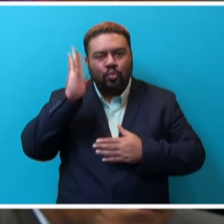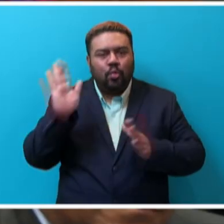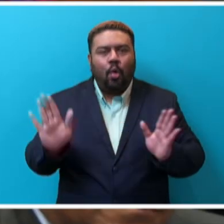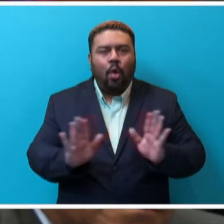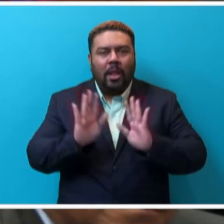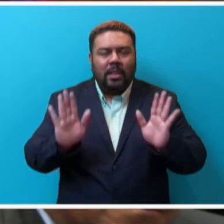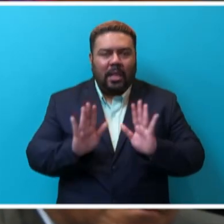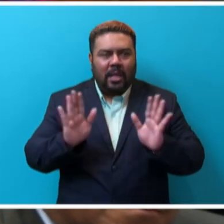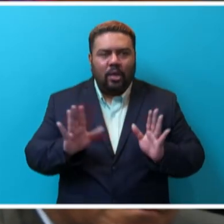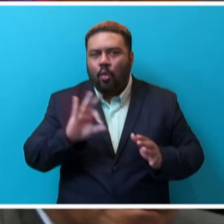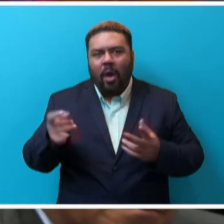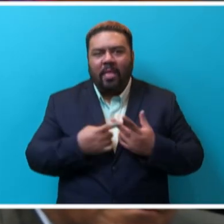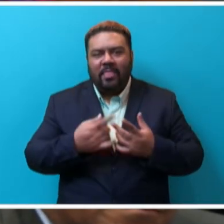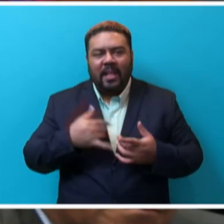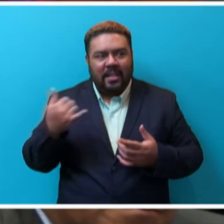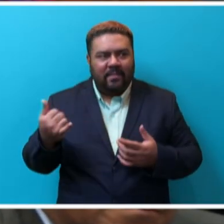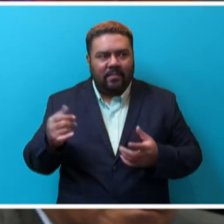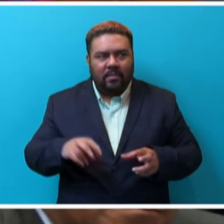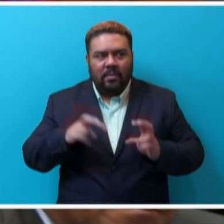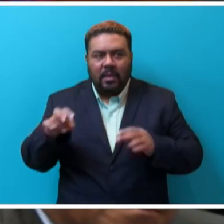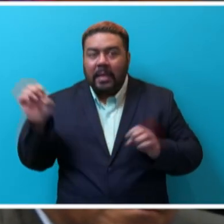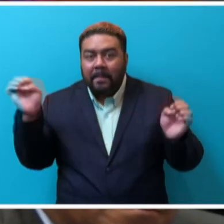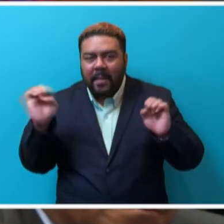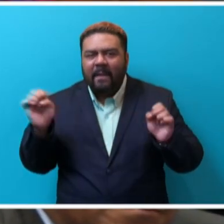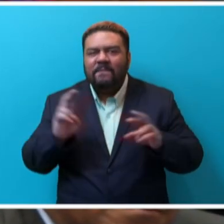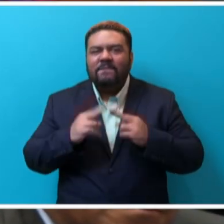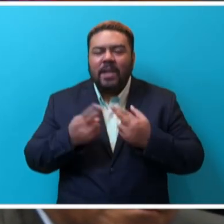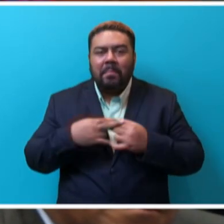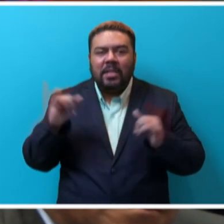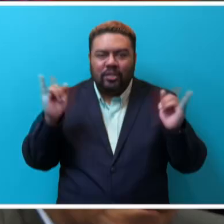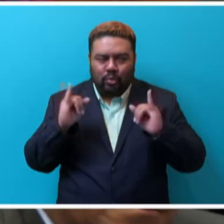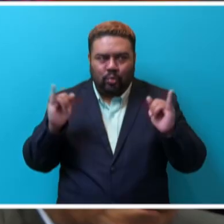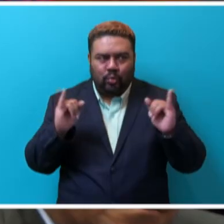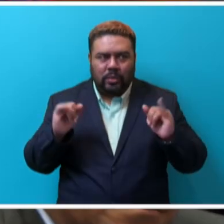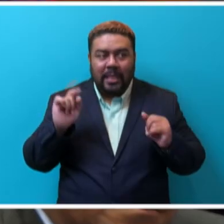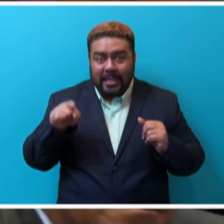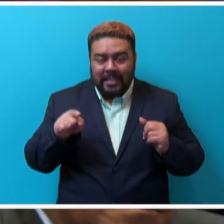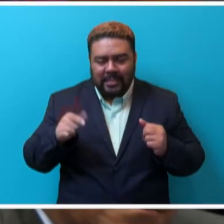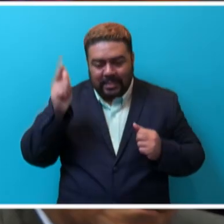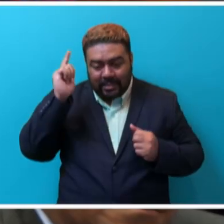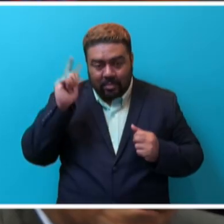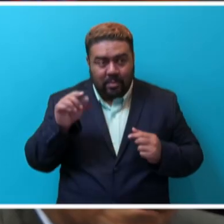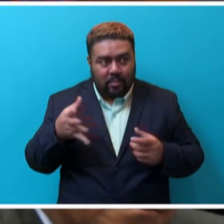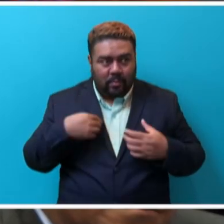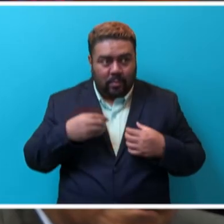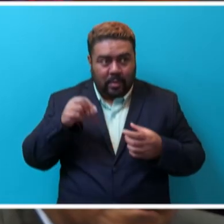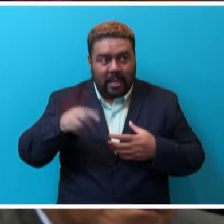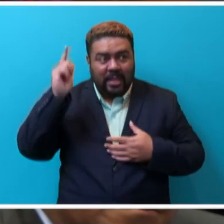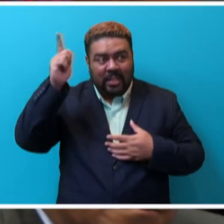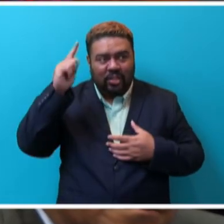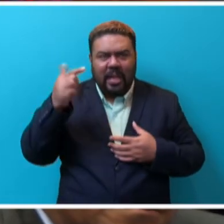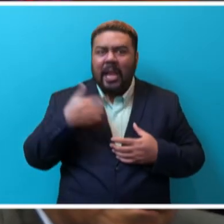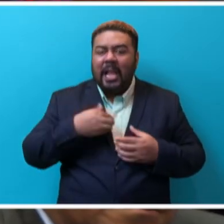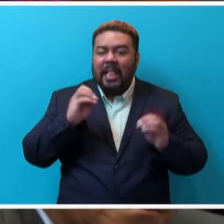that they can take to attend to urgent family matters. So these 3 days were there since I started teaching in